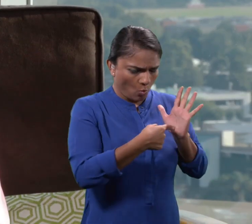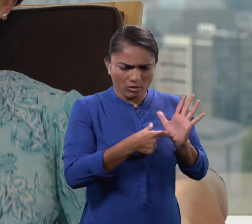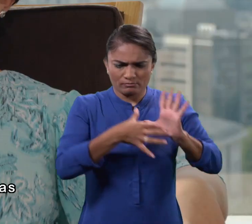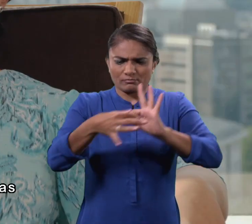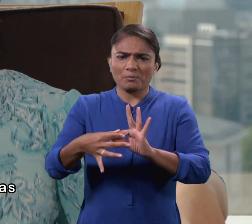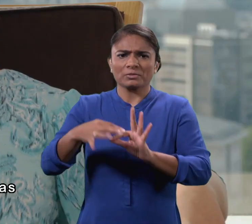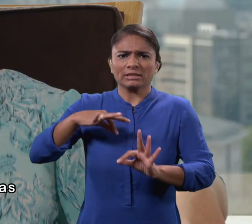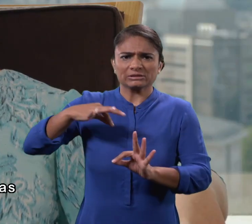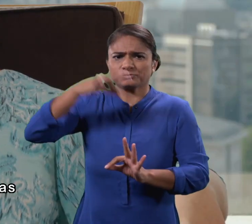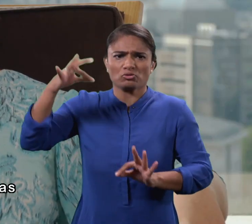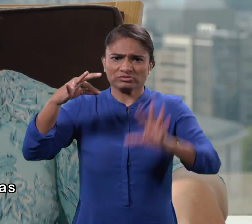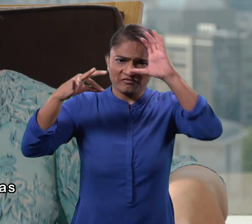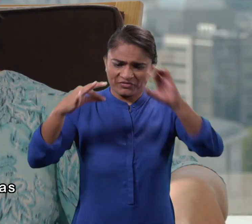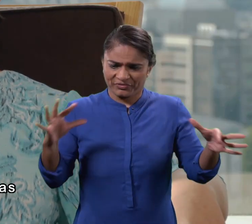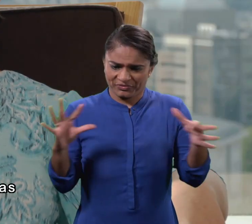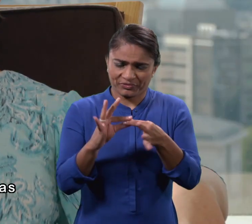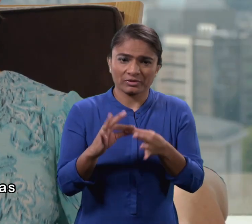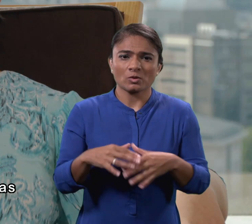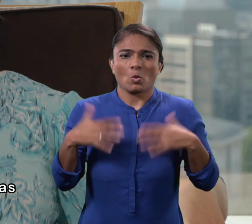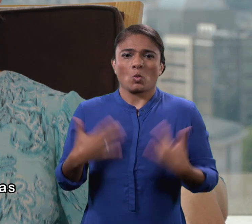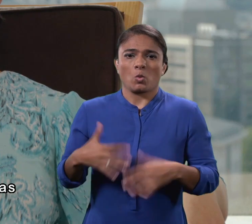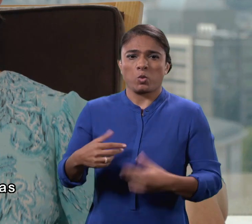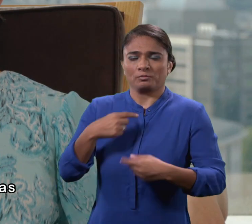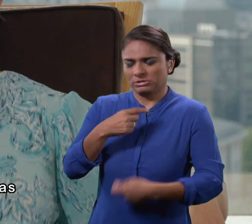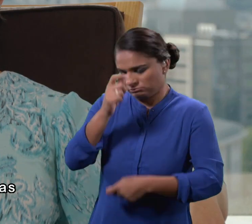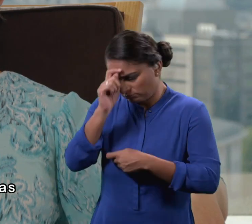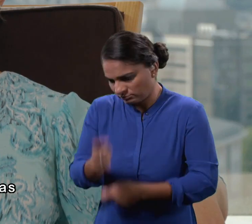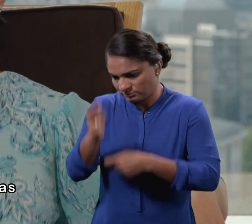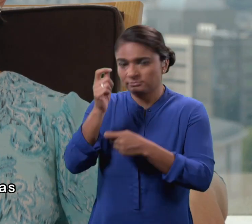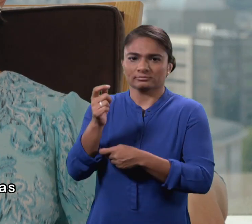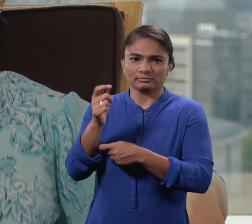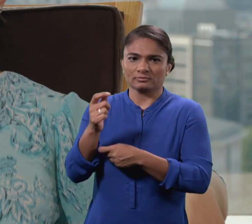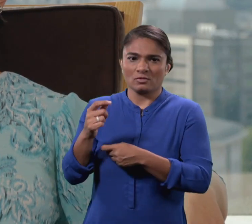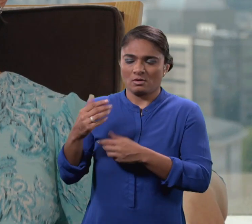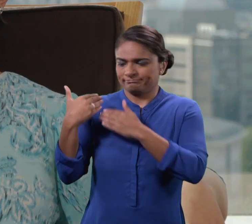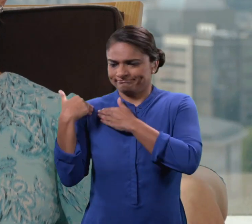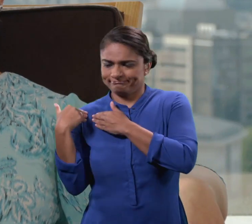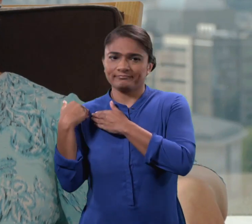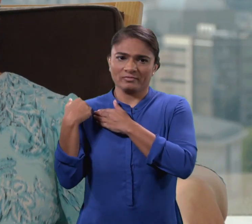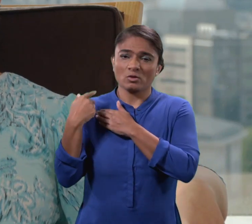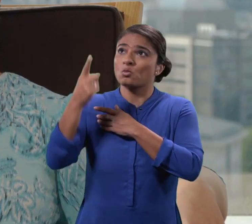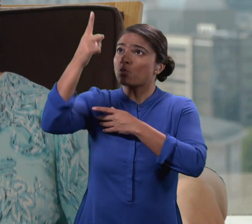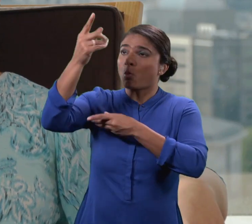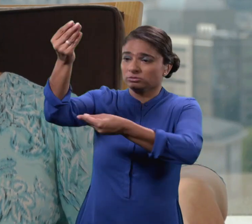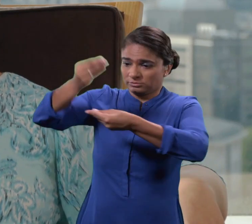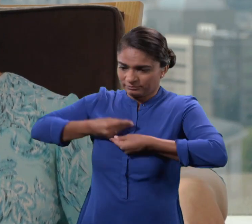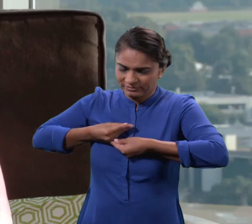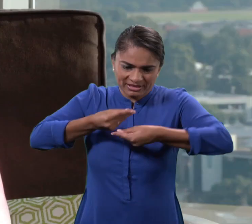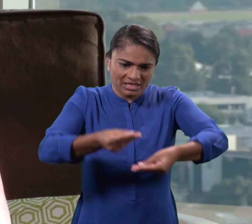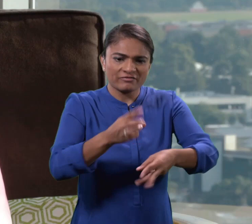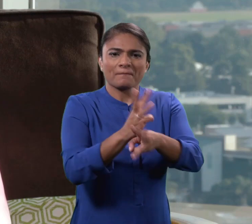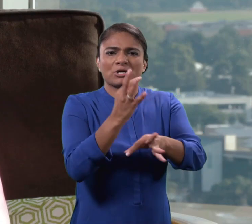play? Definitely a huge role. I believe that God, has given my parents a special